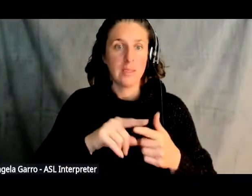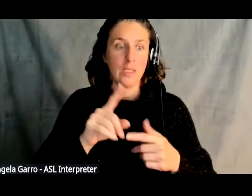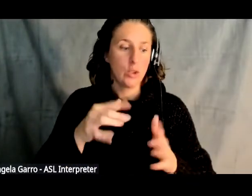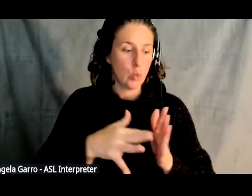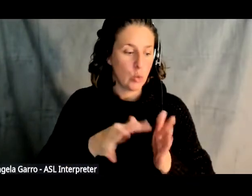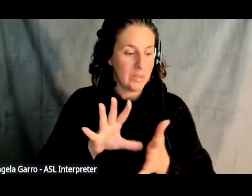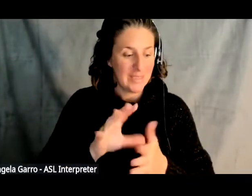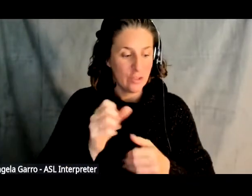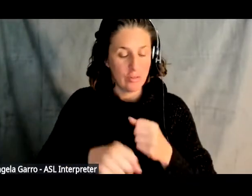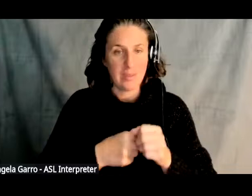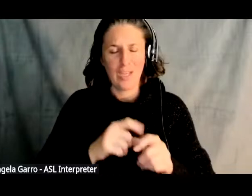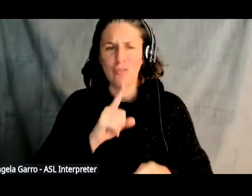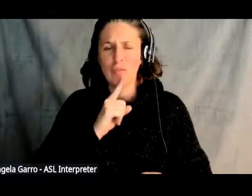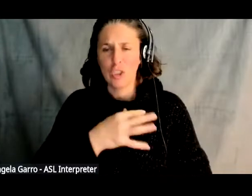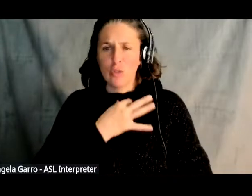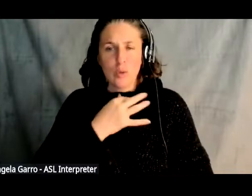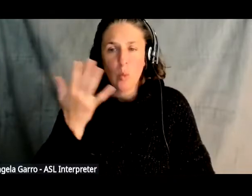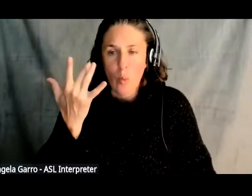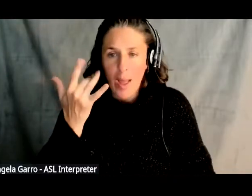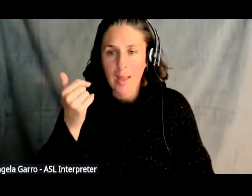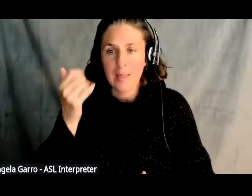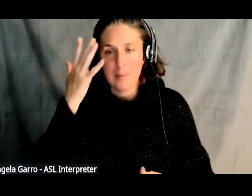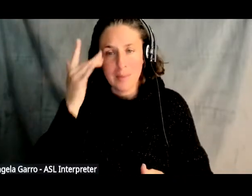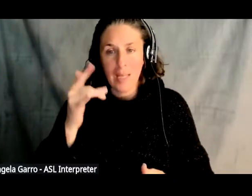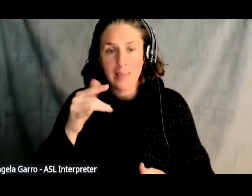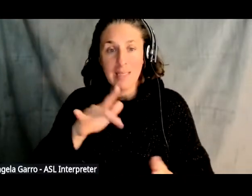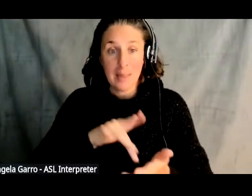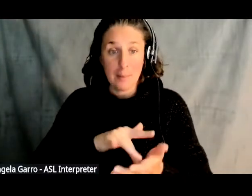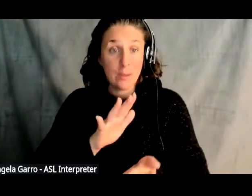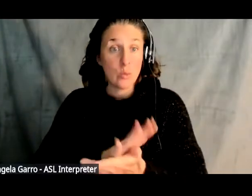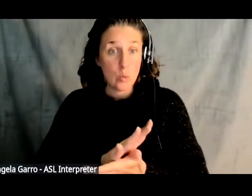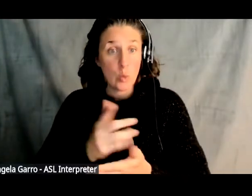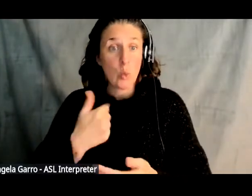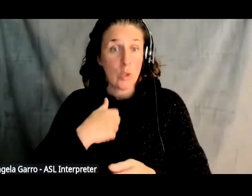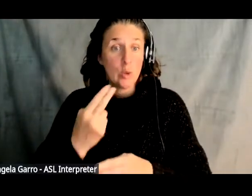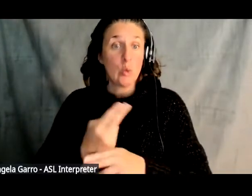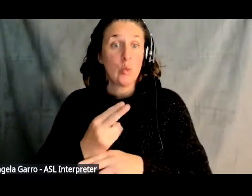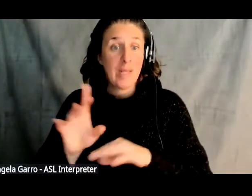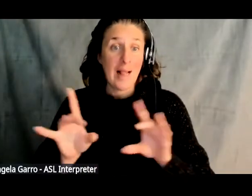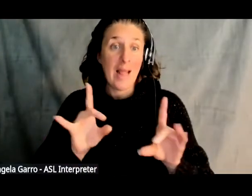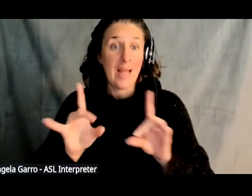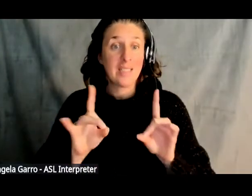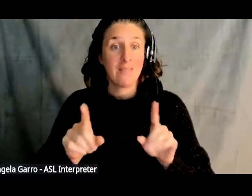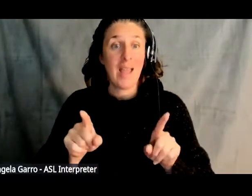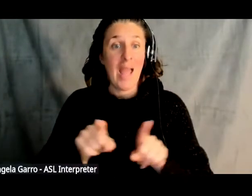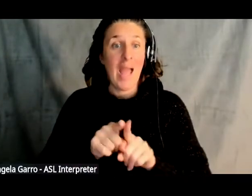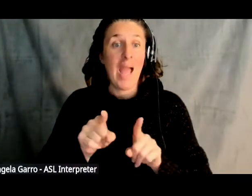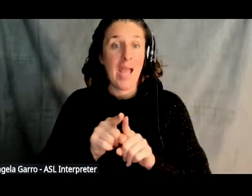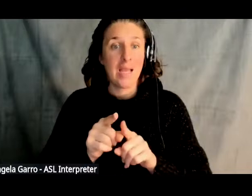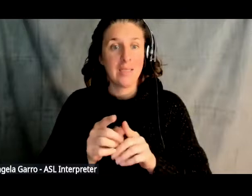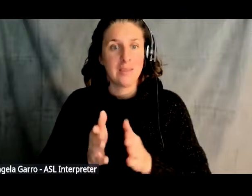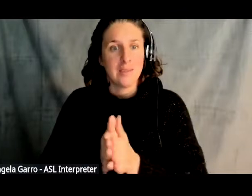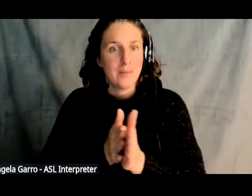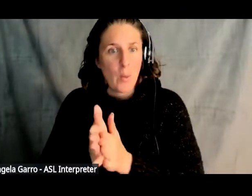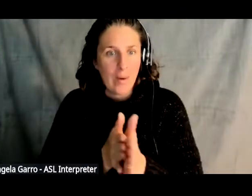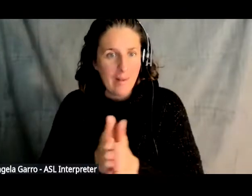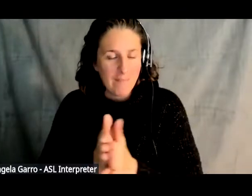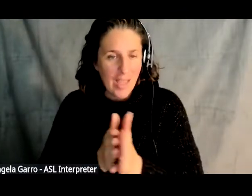really curious as to why, because in the middle school, we use electives as a motivator, as an engagement,